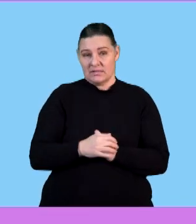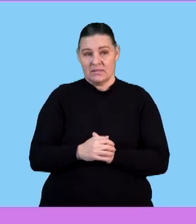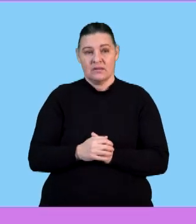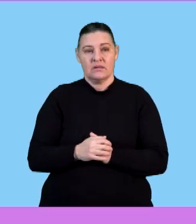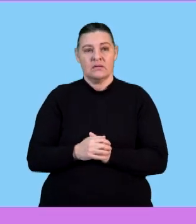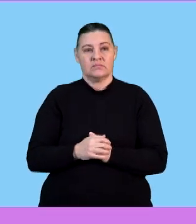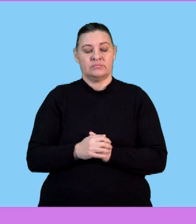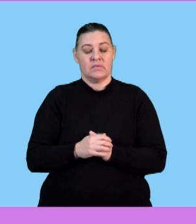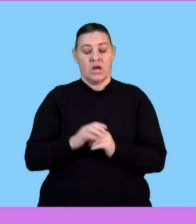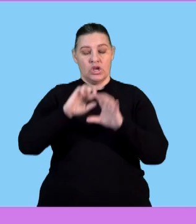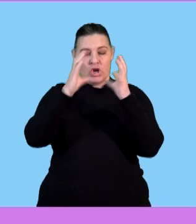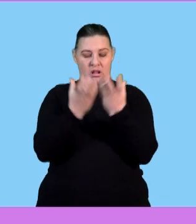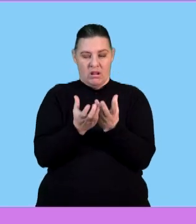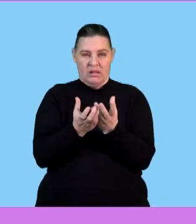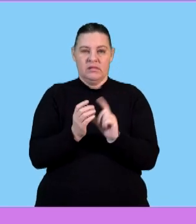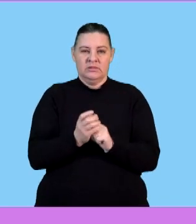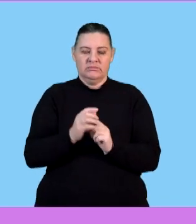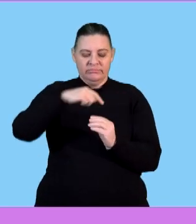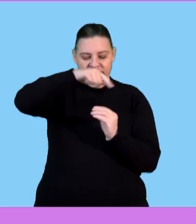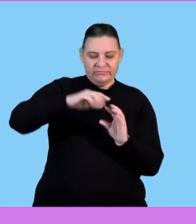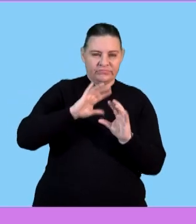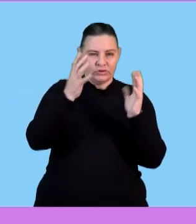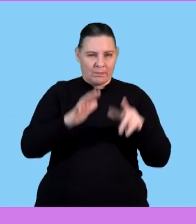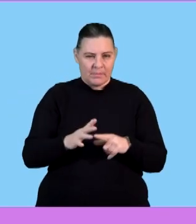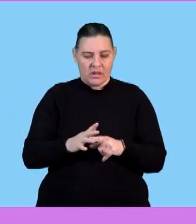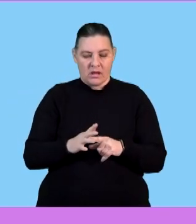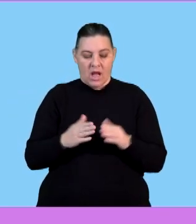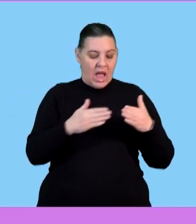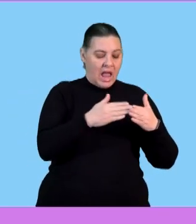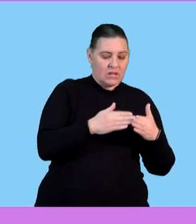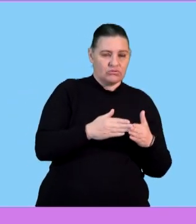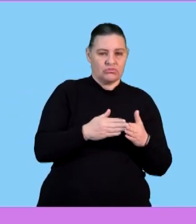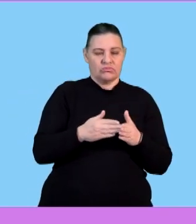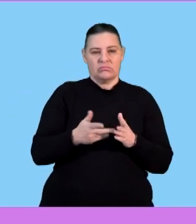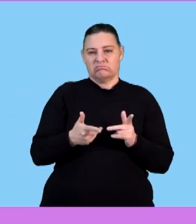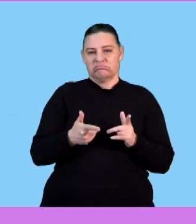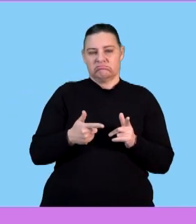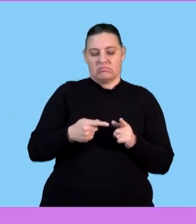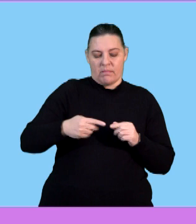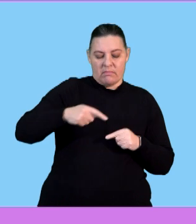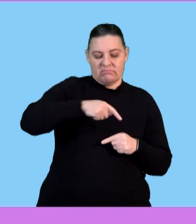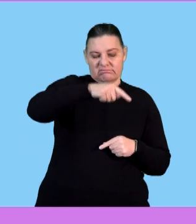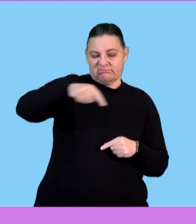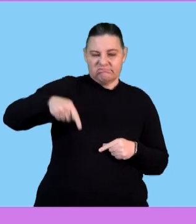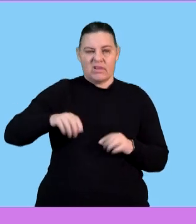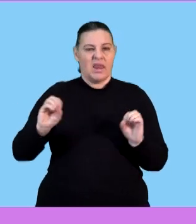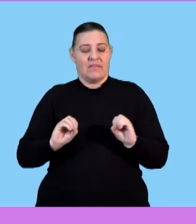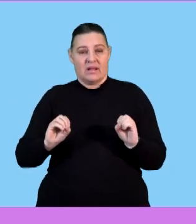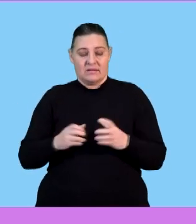the circle is a round shape with no edges or corners. That's what makes a circle